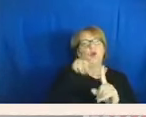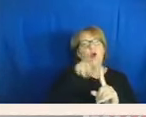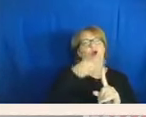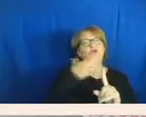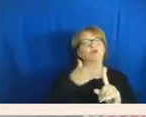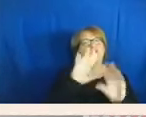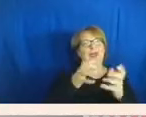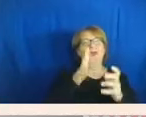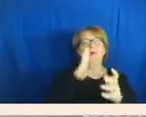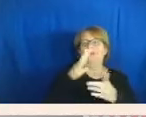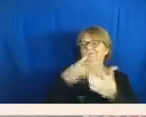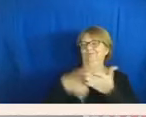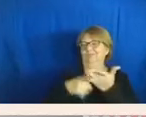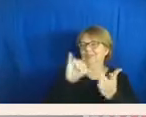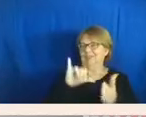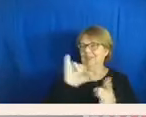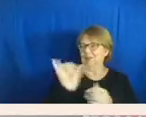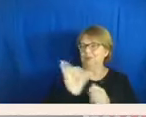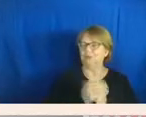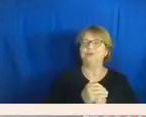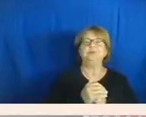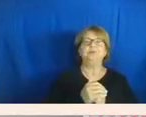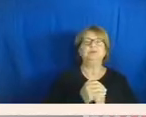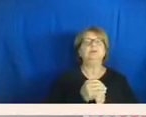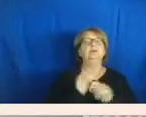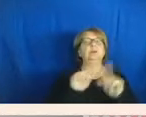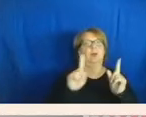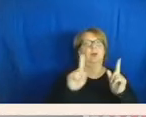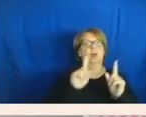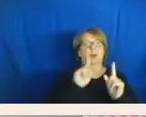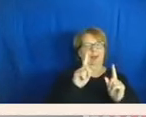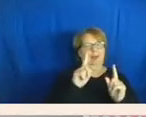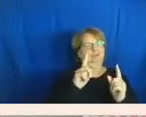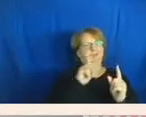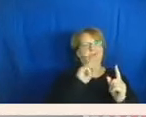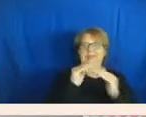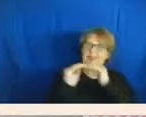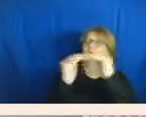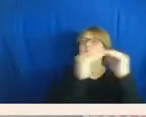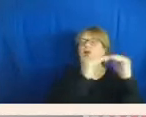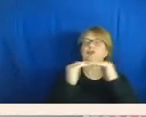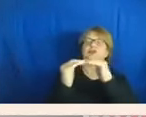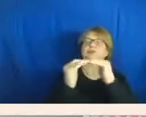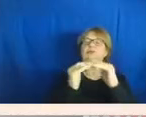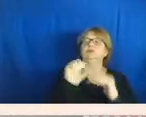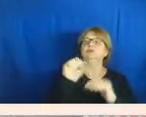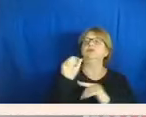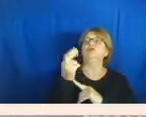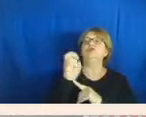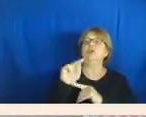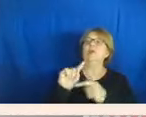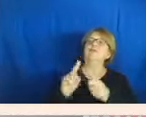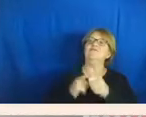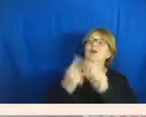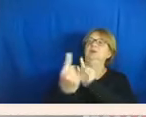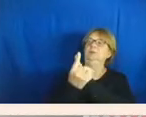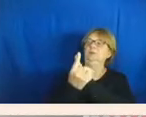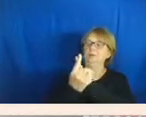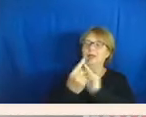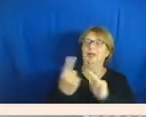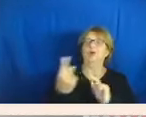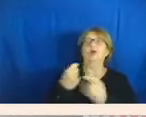those too. But it is the great equalizer. And, Sharon, when we first met, we started talking. She told me a